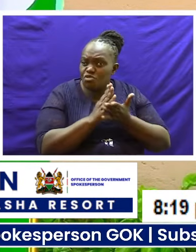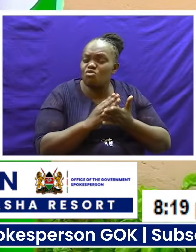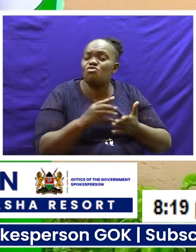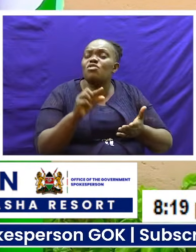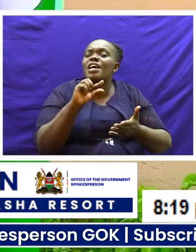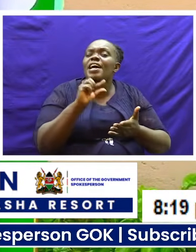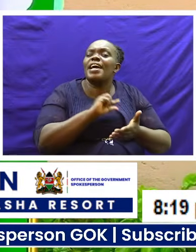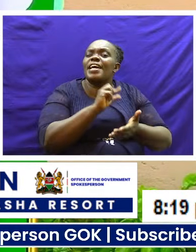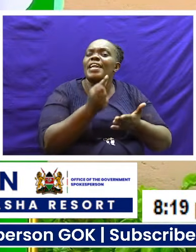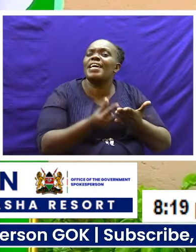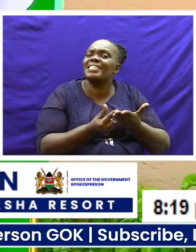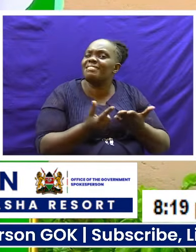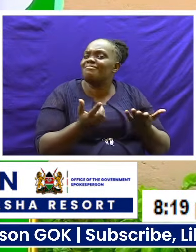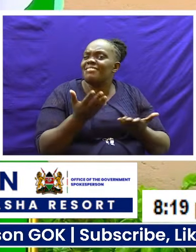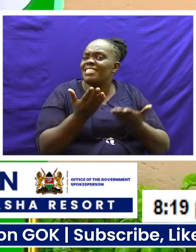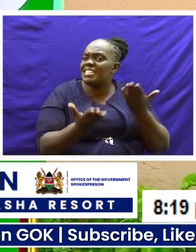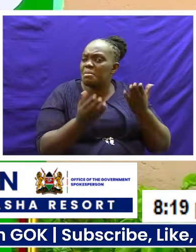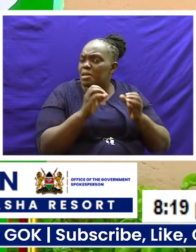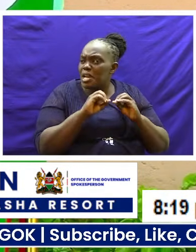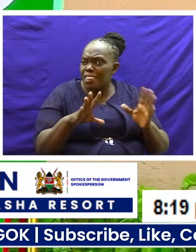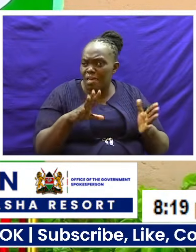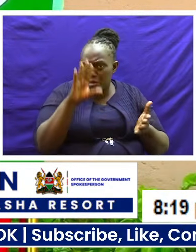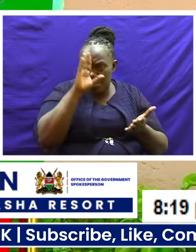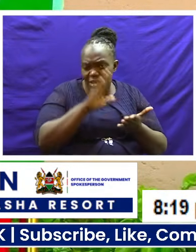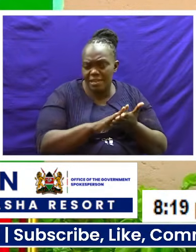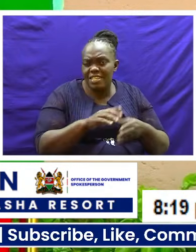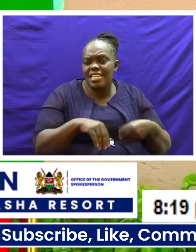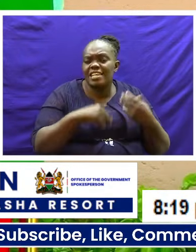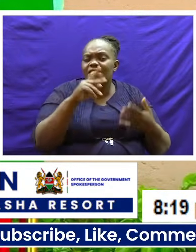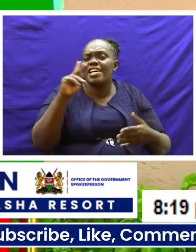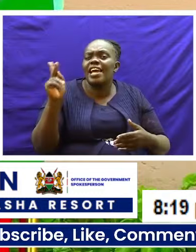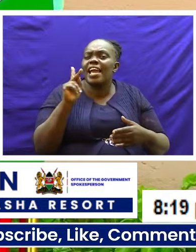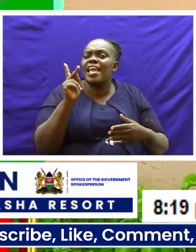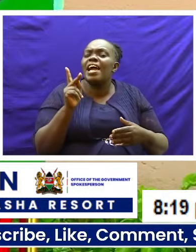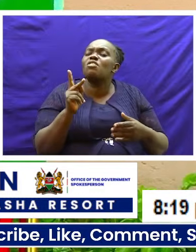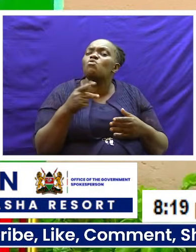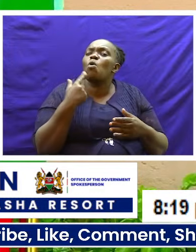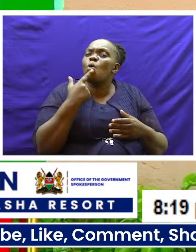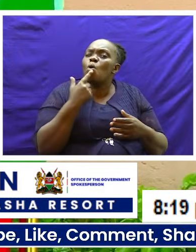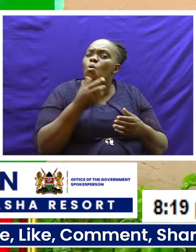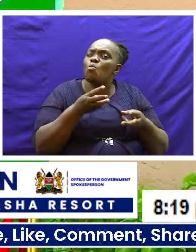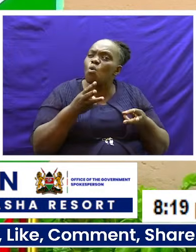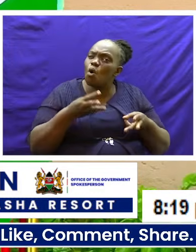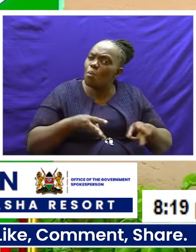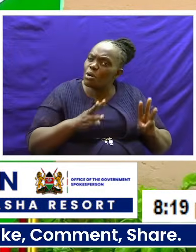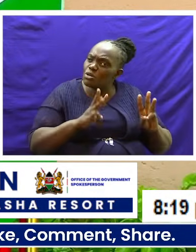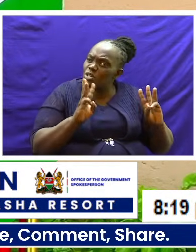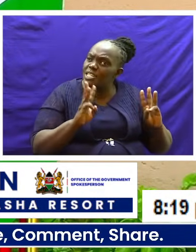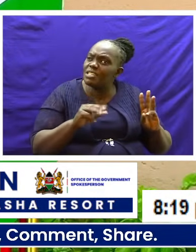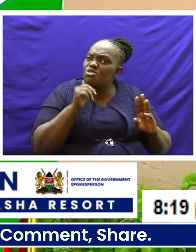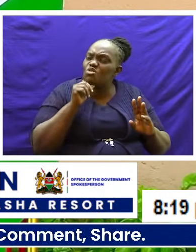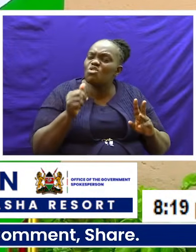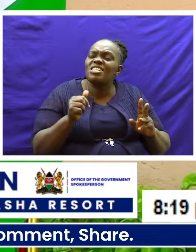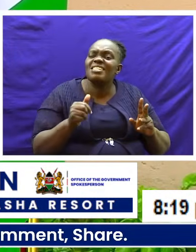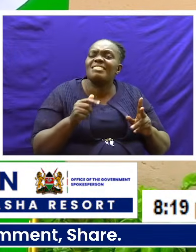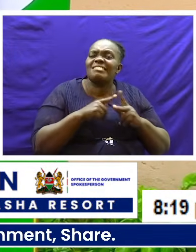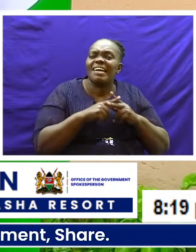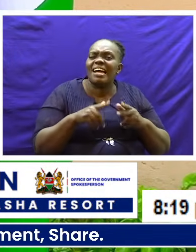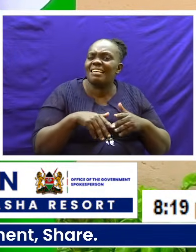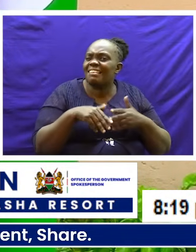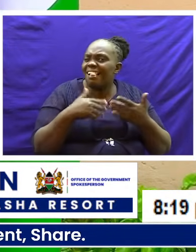not the determinant. We believe in giving Kenyans that opportunity. It doesn't matter where you start. You can start at